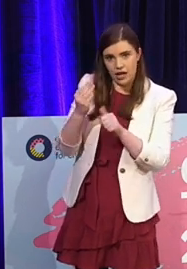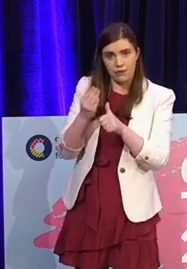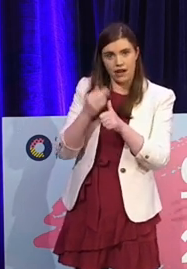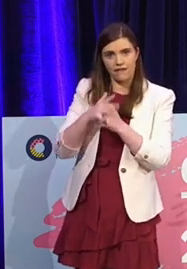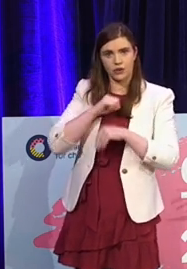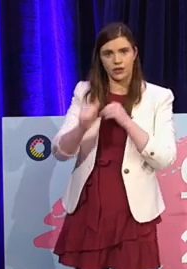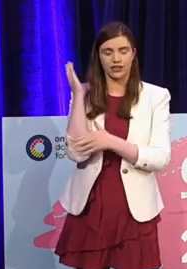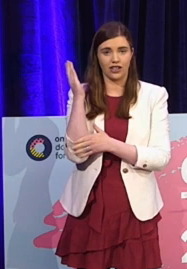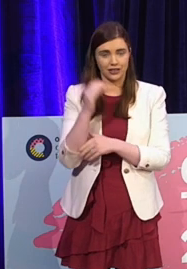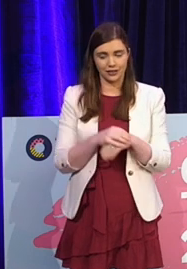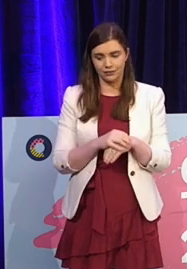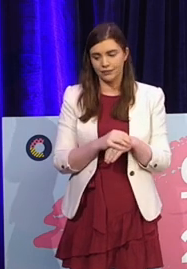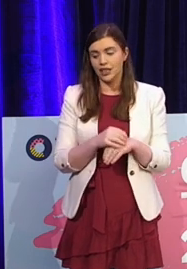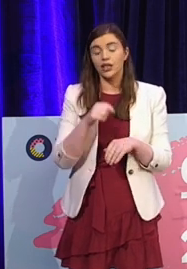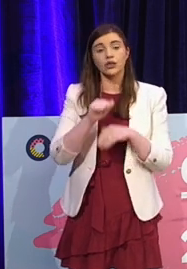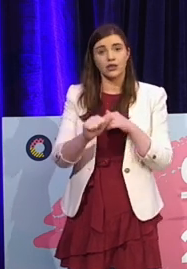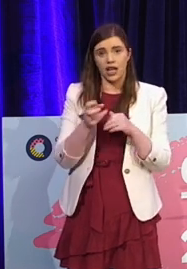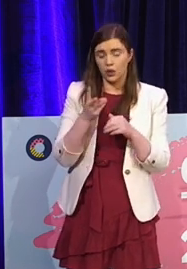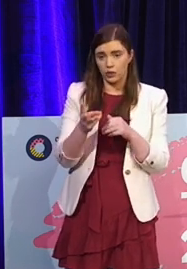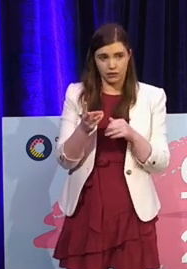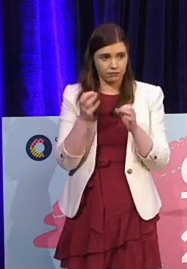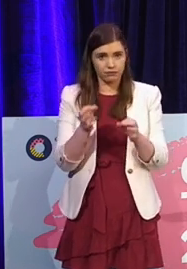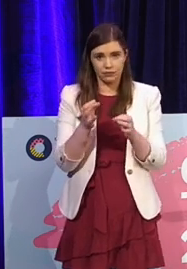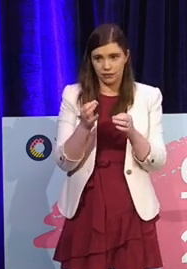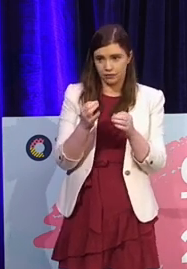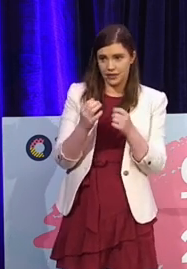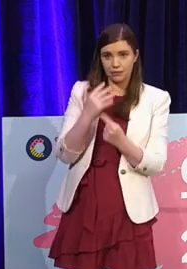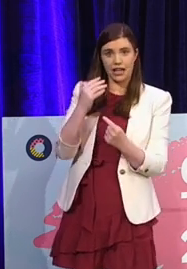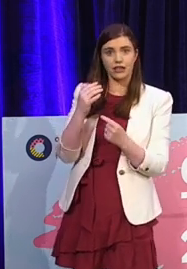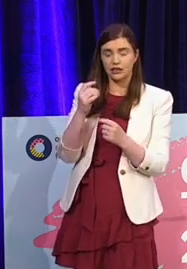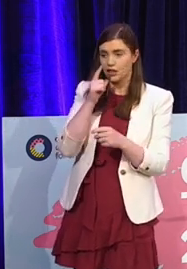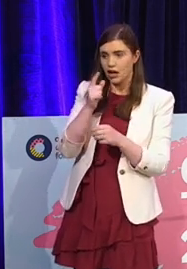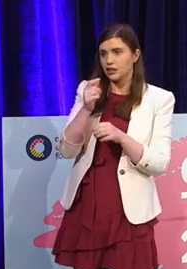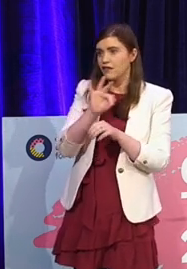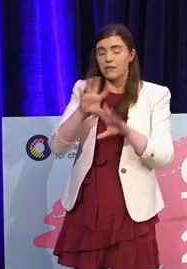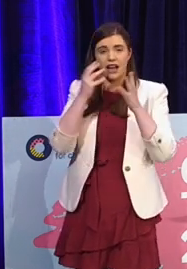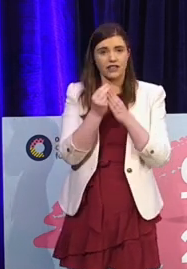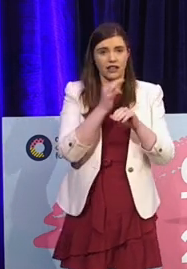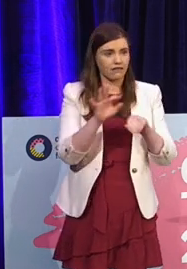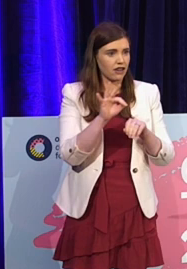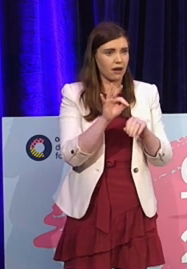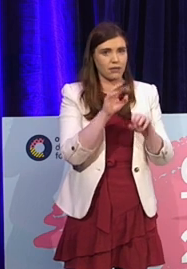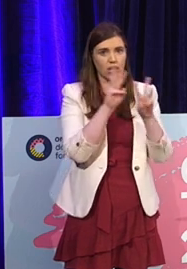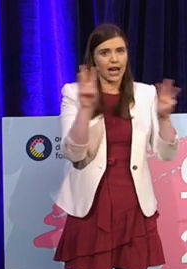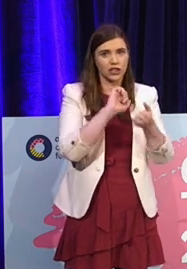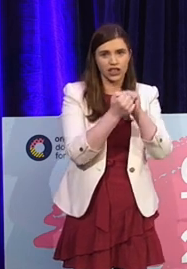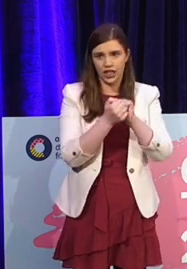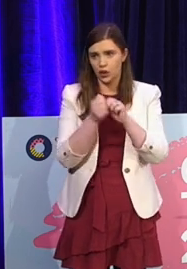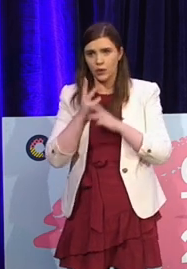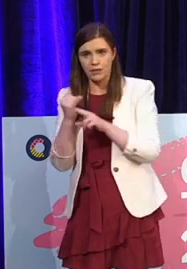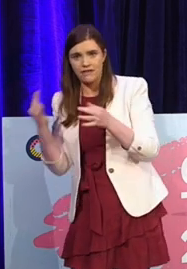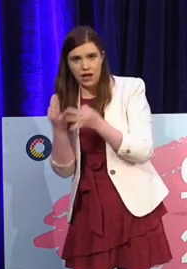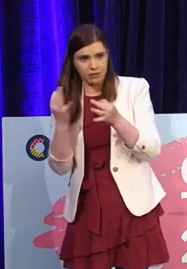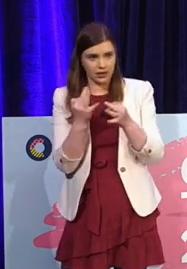Future. Today, you're going to hear very inspiring talks from everything from climate change to women in farming. Mental health to